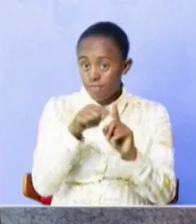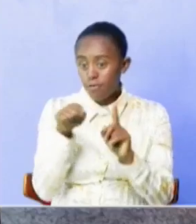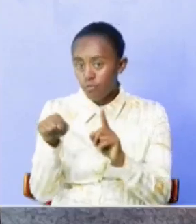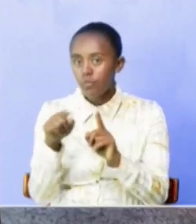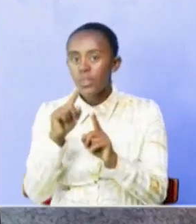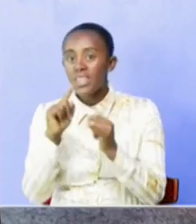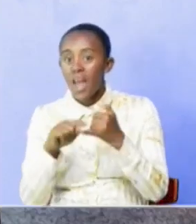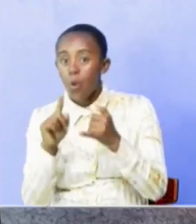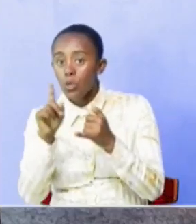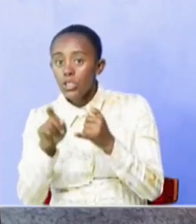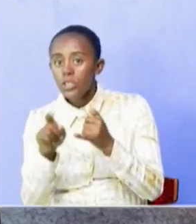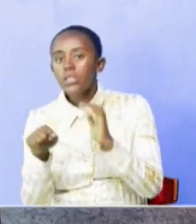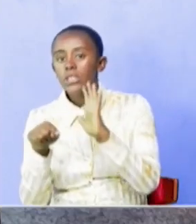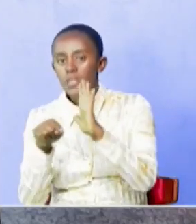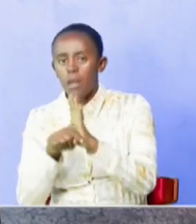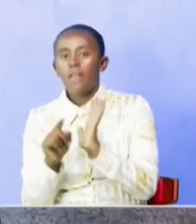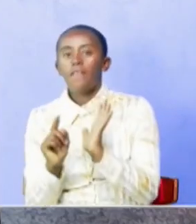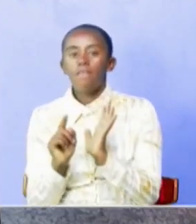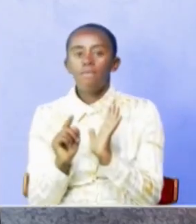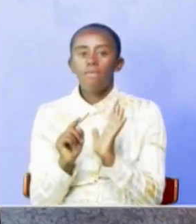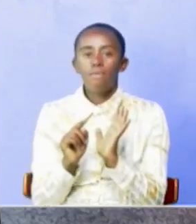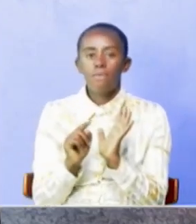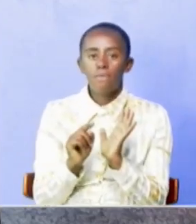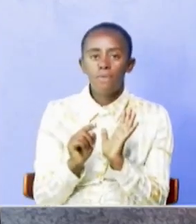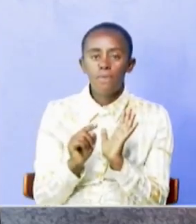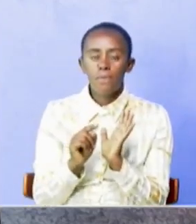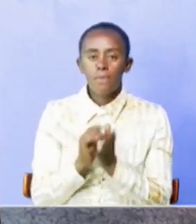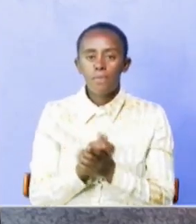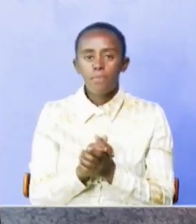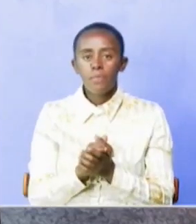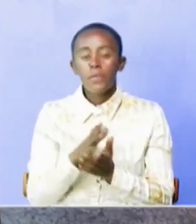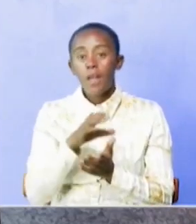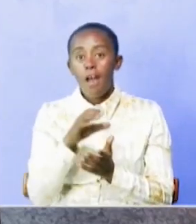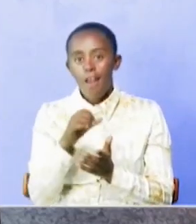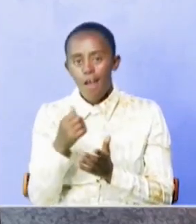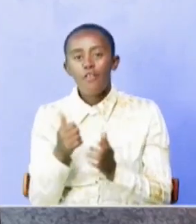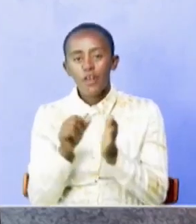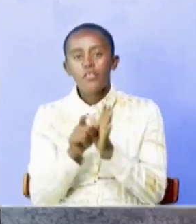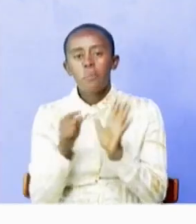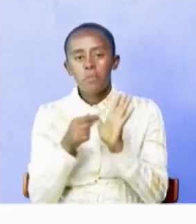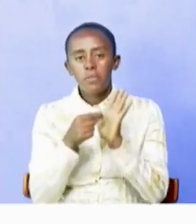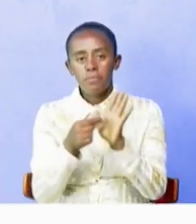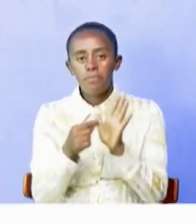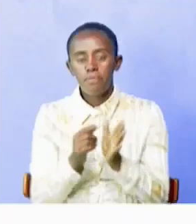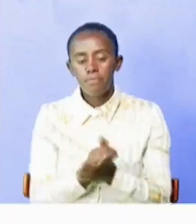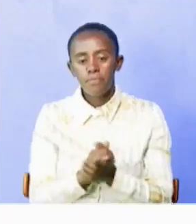the tag question is always negative. Another example.